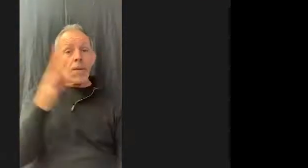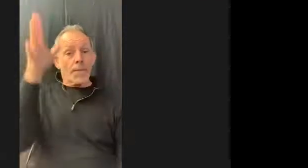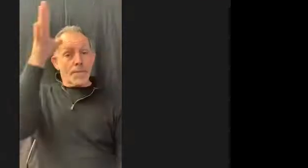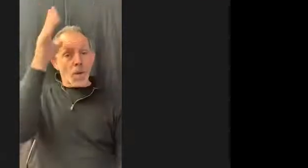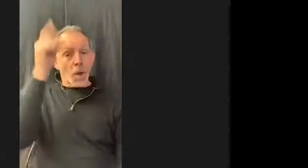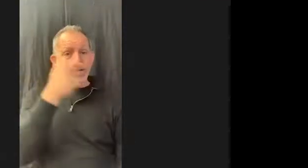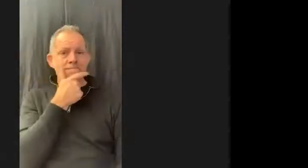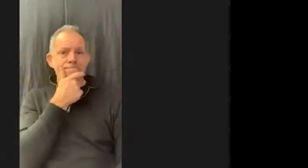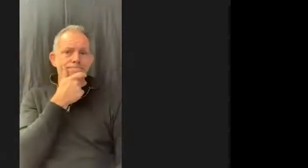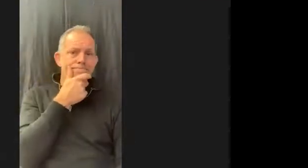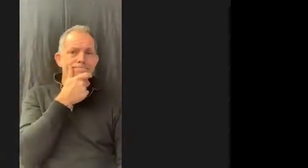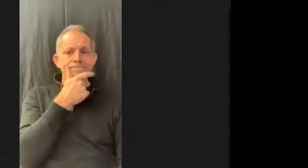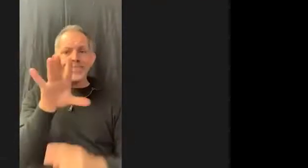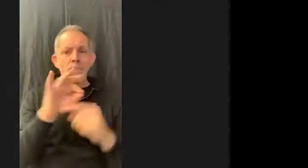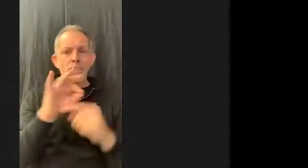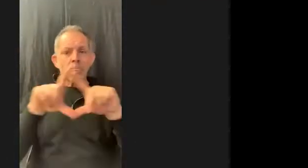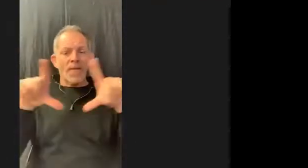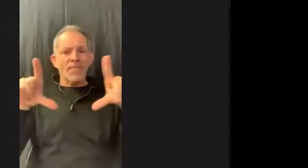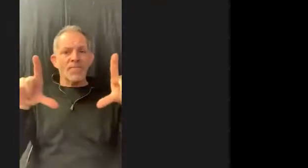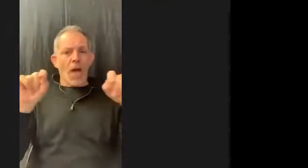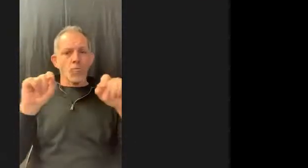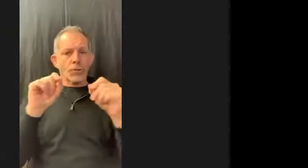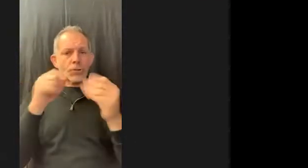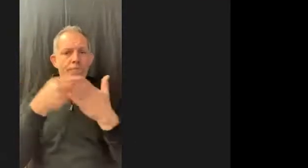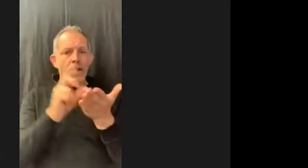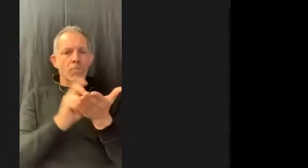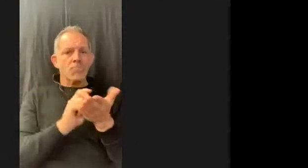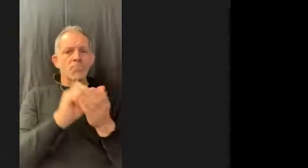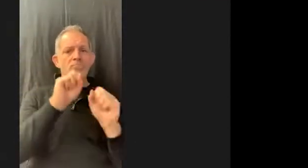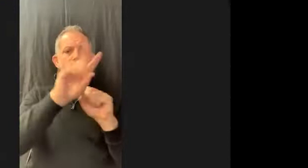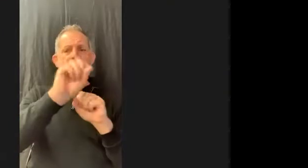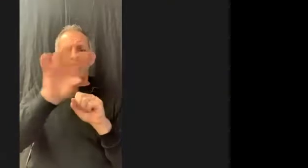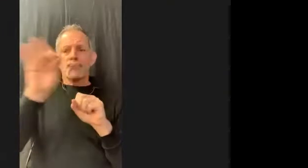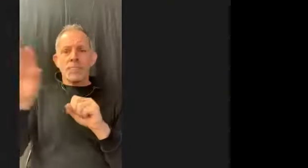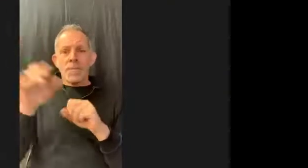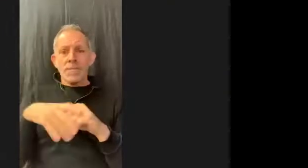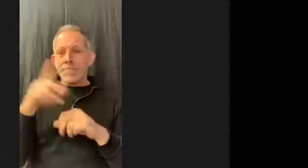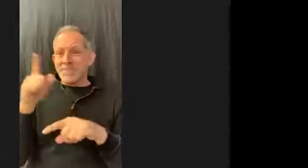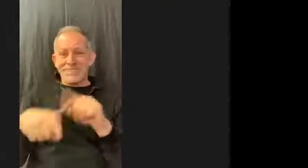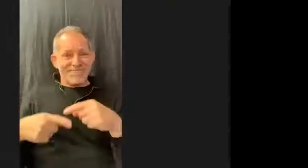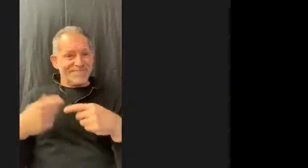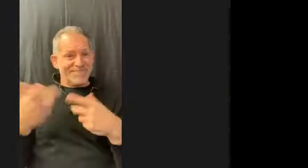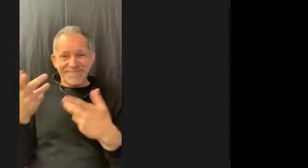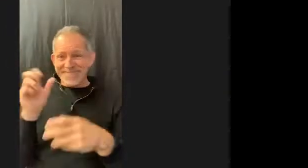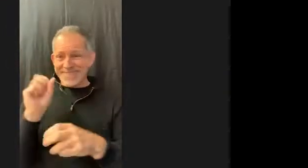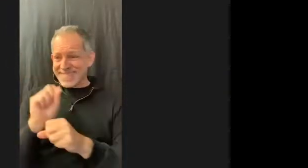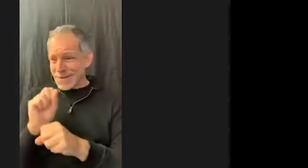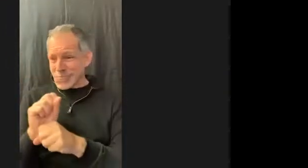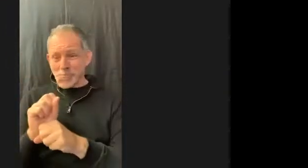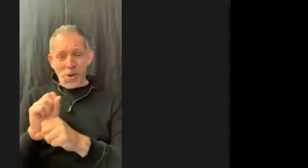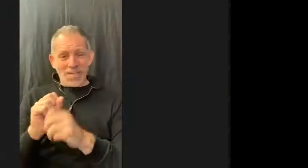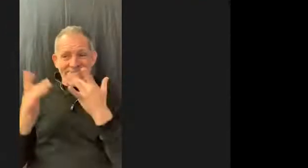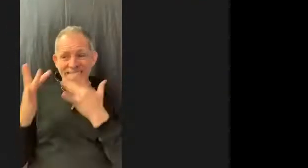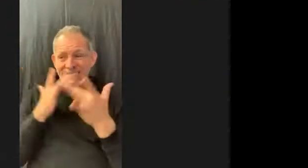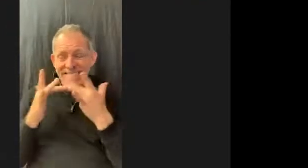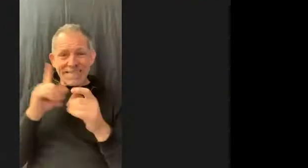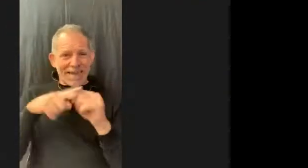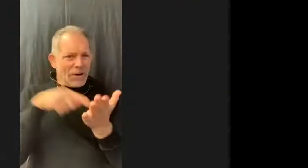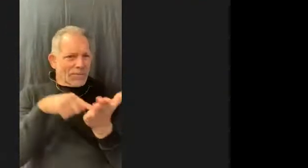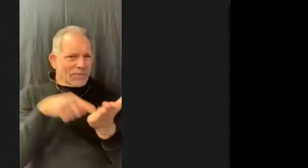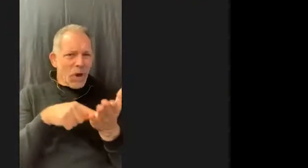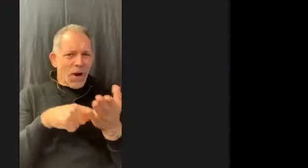individuals who first want to work but can't afford childcare, or are low wage earners performing essential